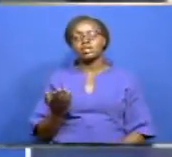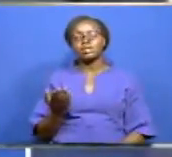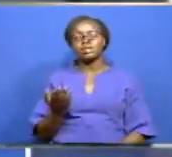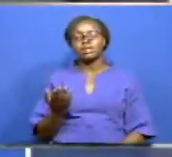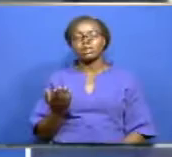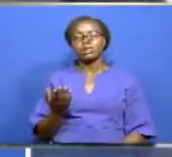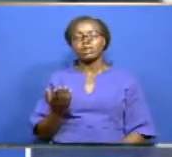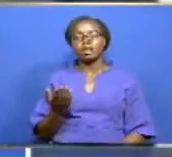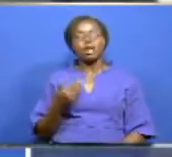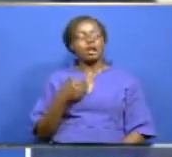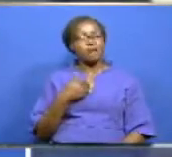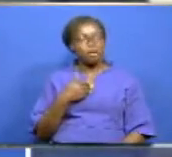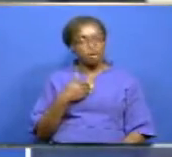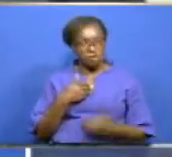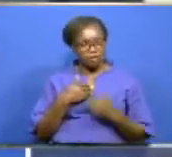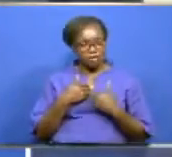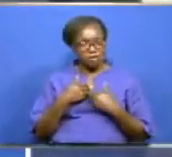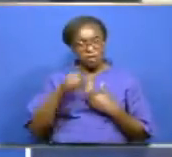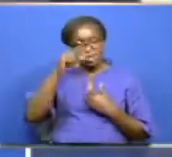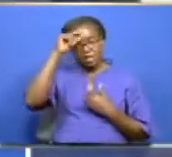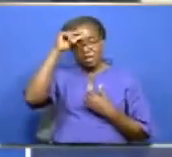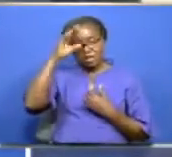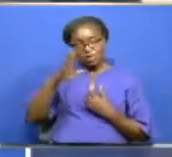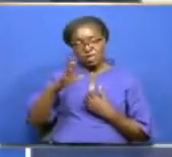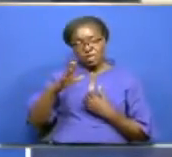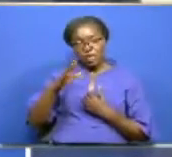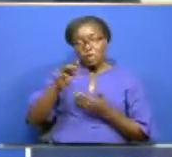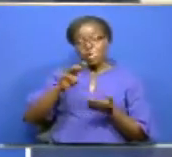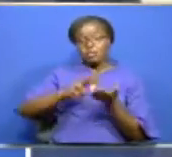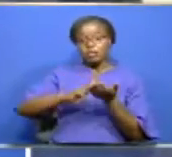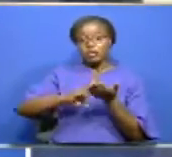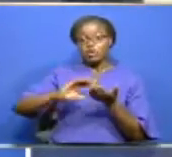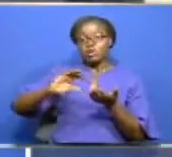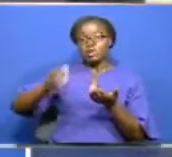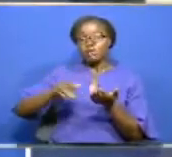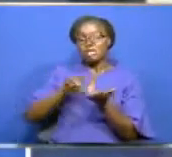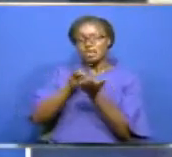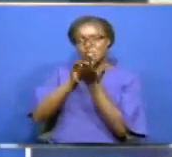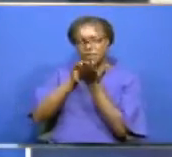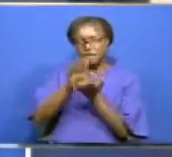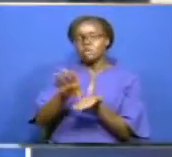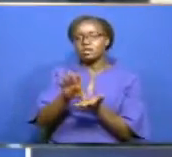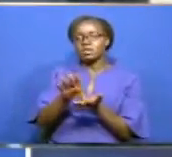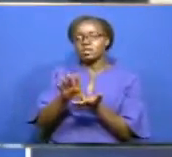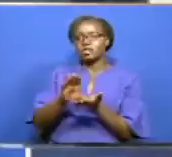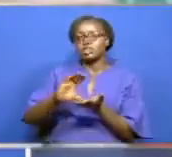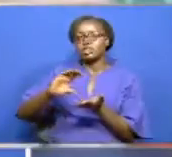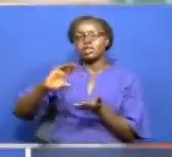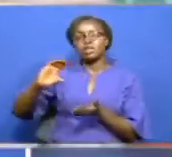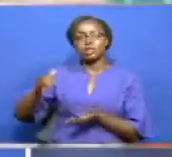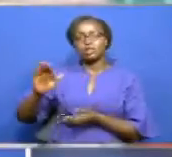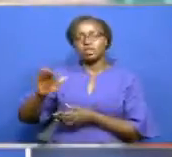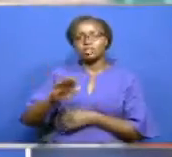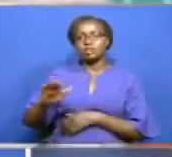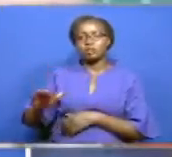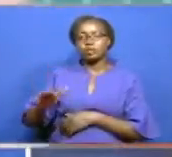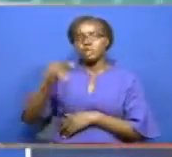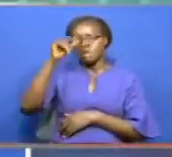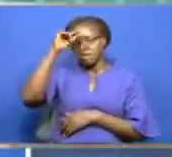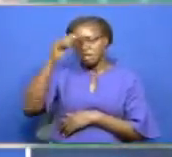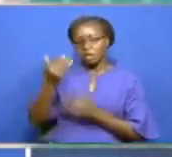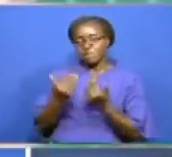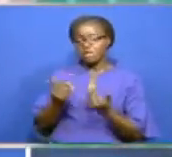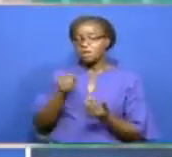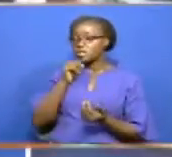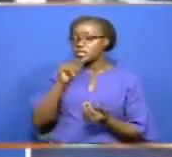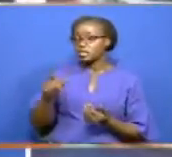to have the governor of Migori County impeached by the county assembly. Governor Obado, his children